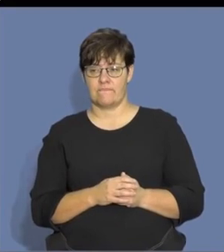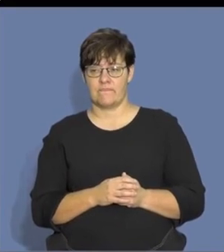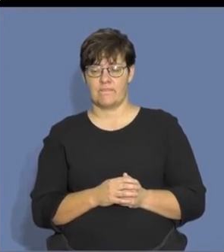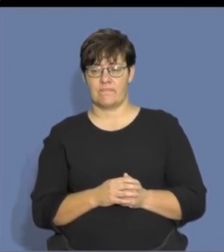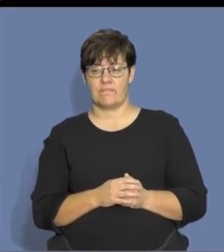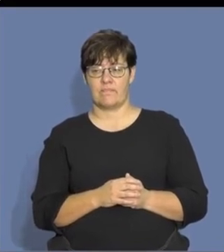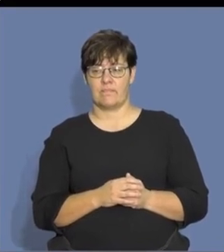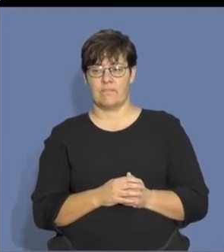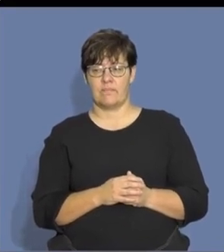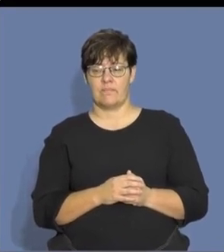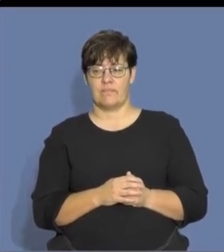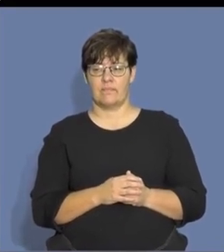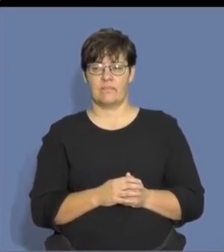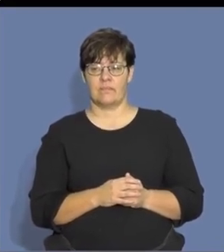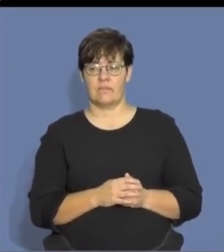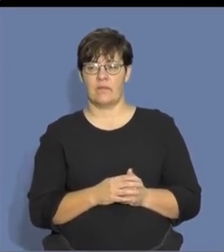example.